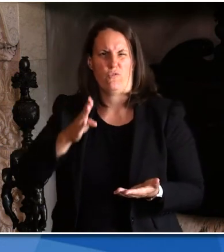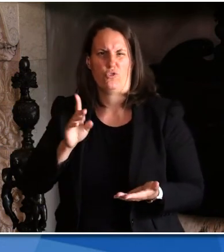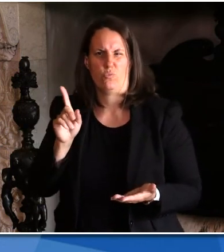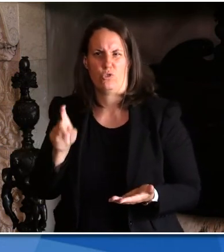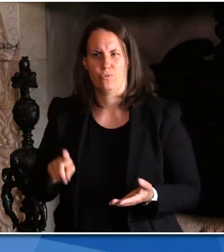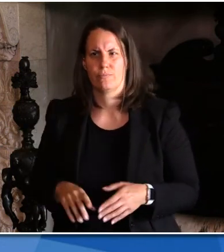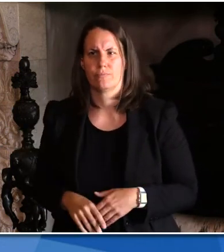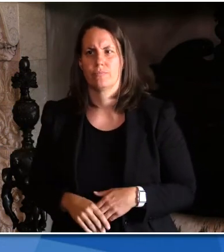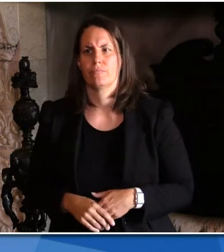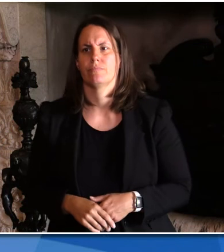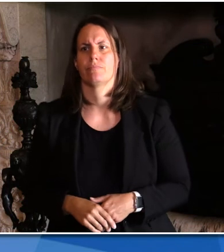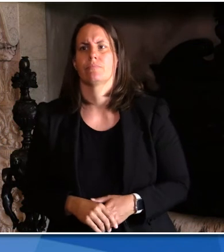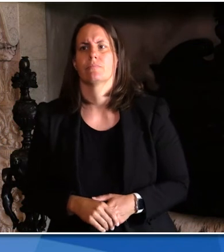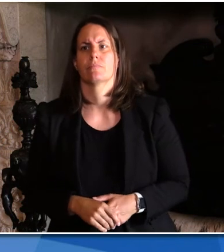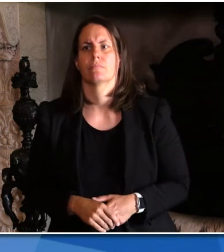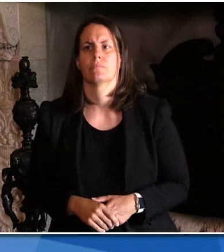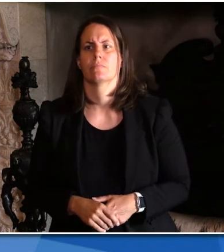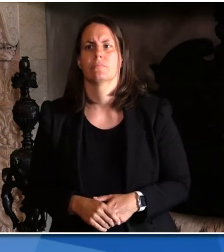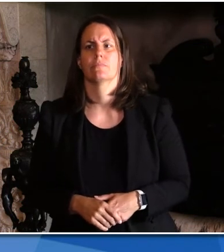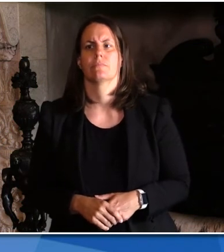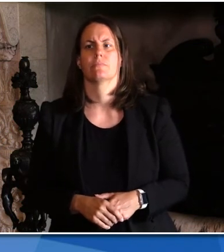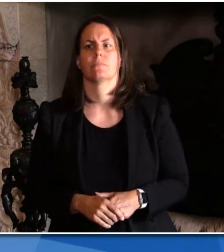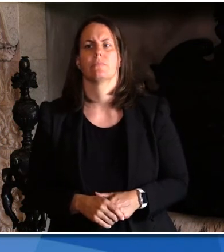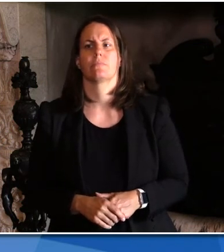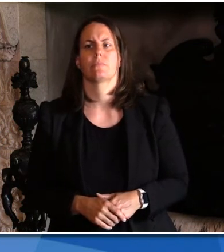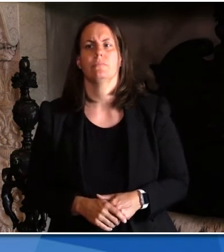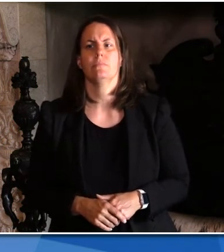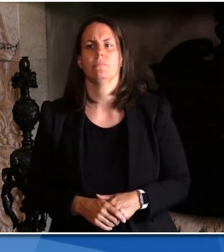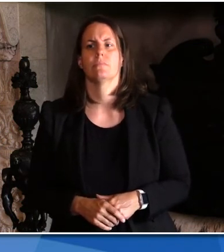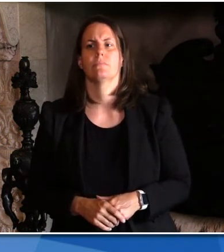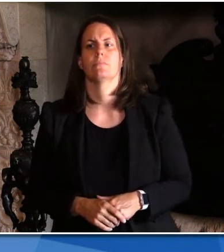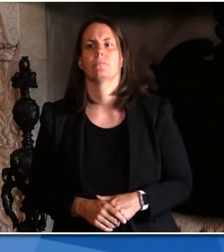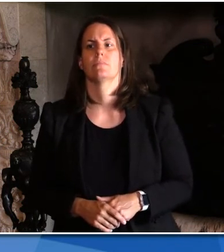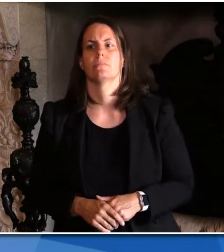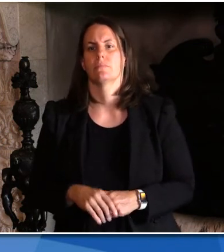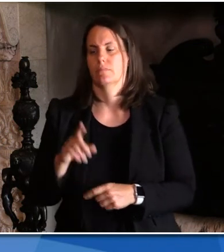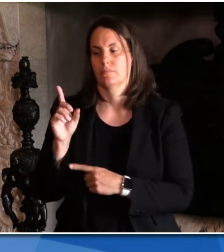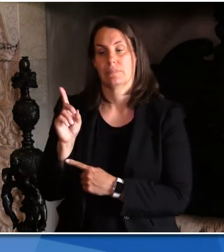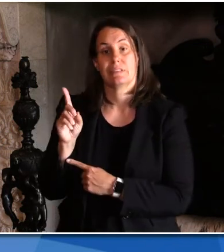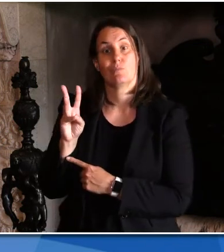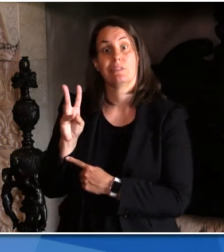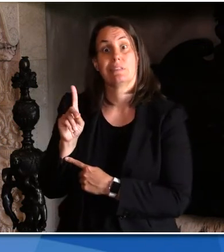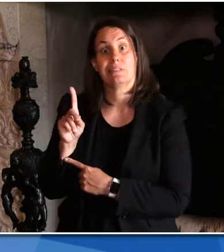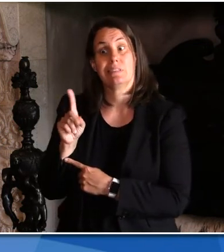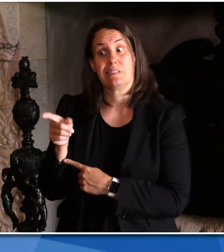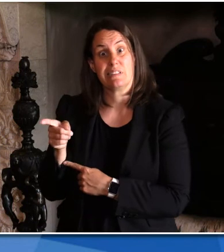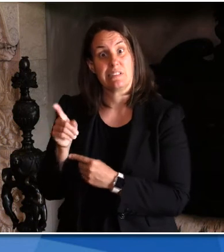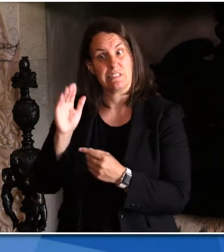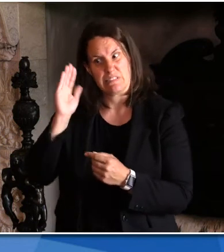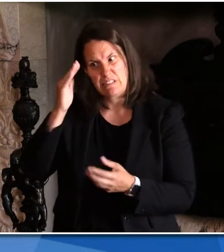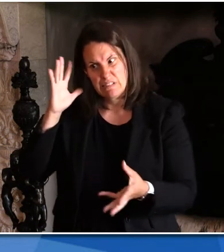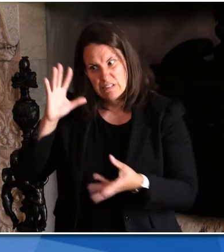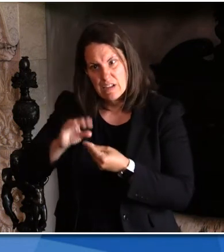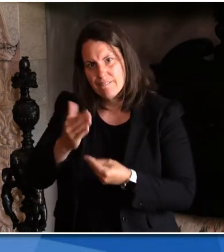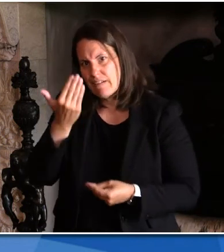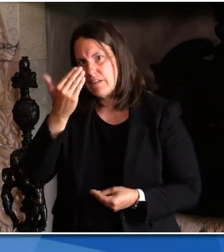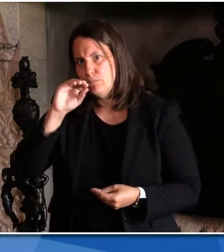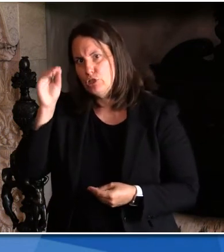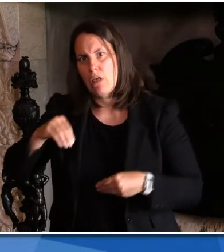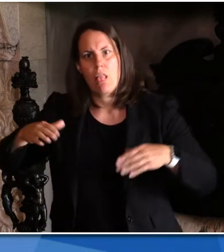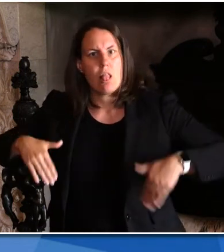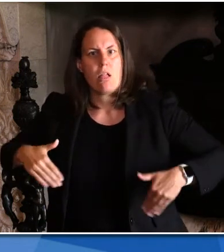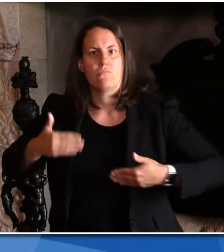15% of unemployment claims have not been processed. And today, a group of nearly 4,000 unemployed Wisconsinites came together